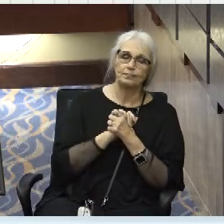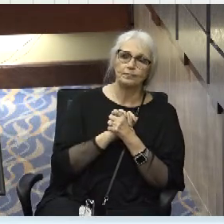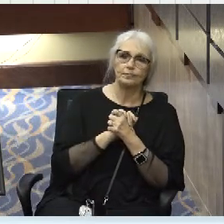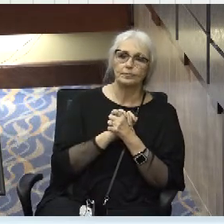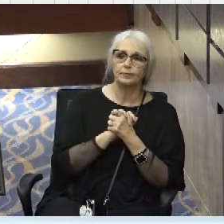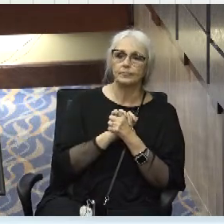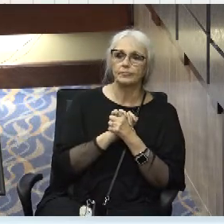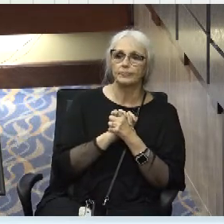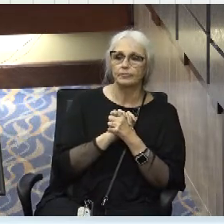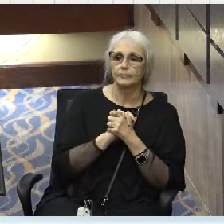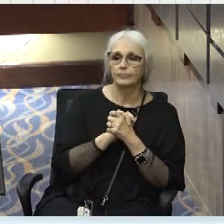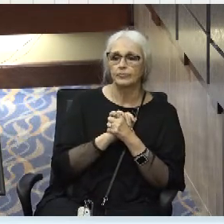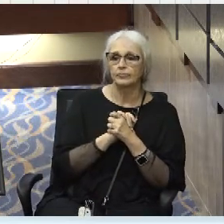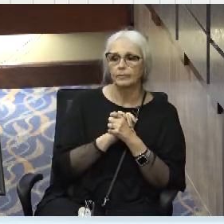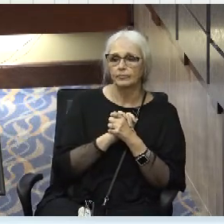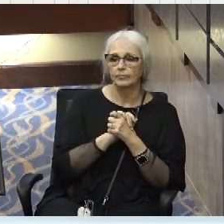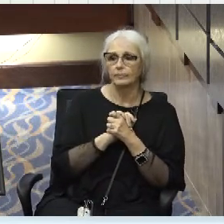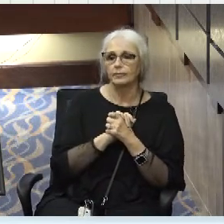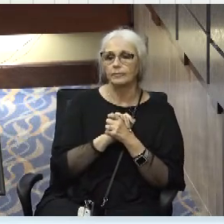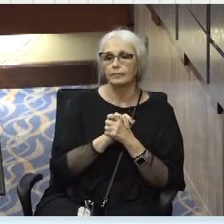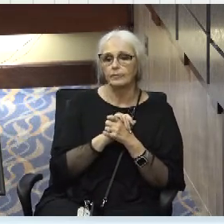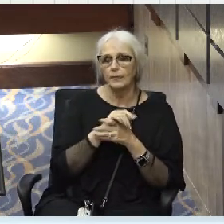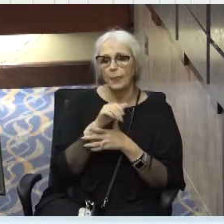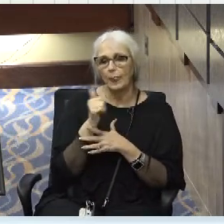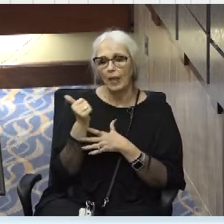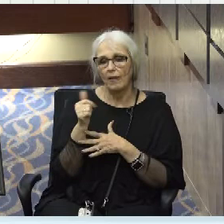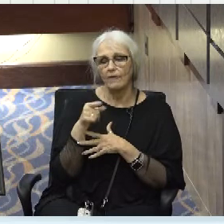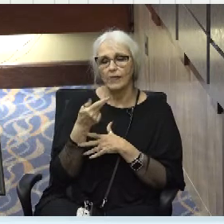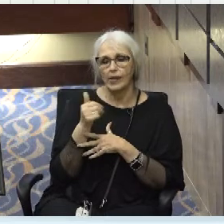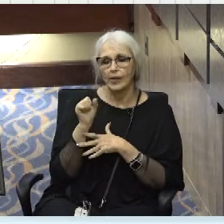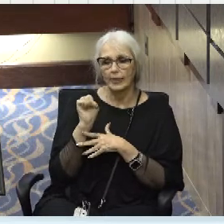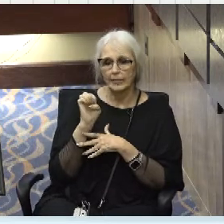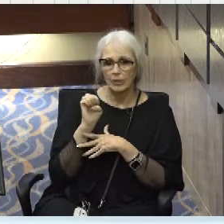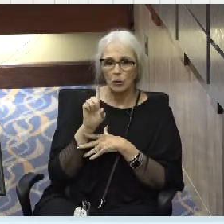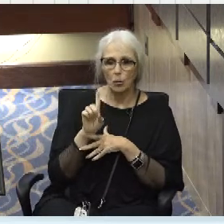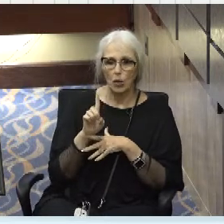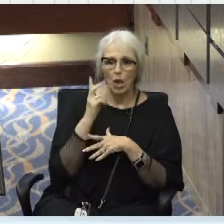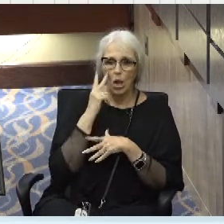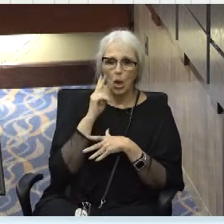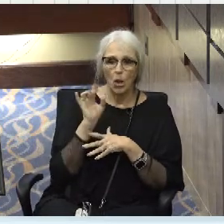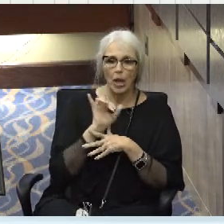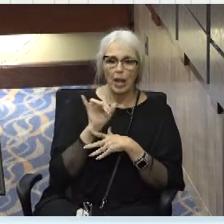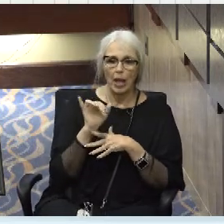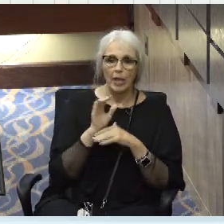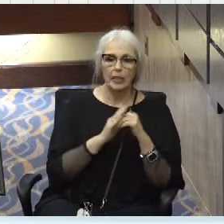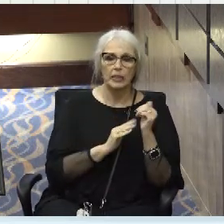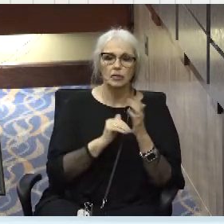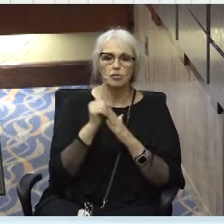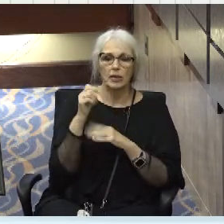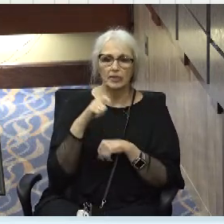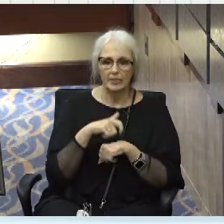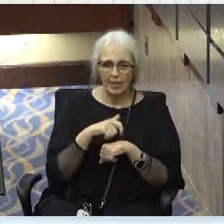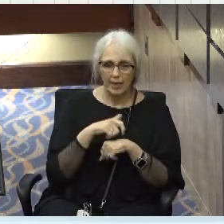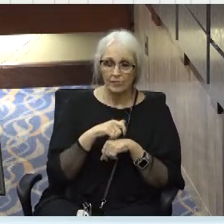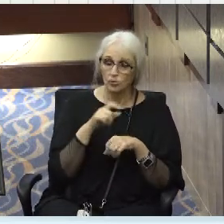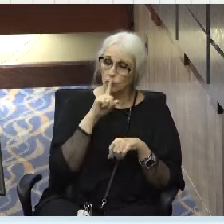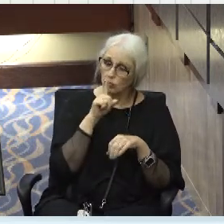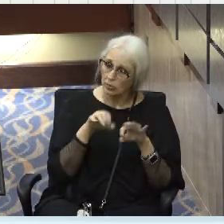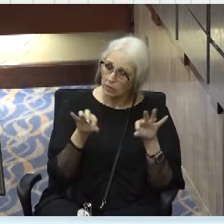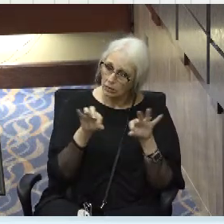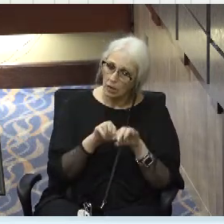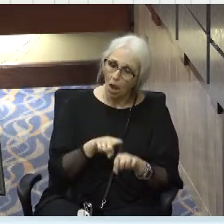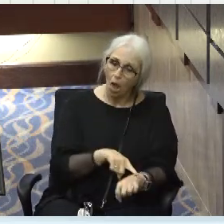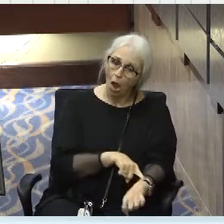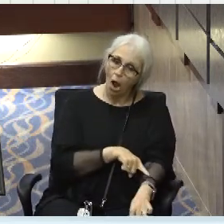Apologize for all the questions, but one other on Riverwalk Phase 1, which looks like the construction period is significantly